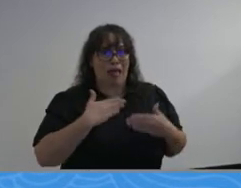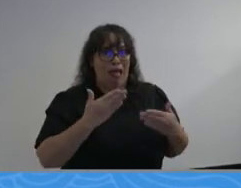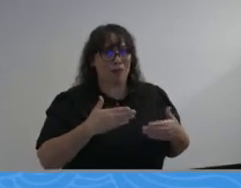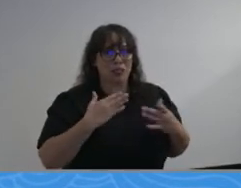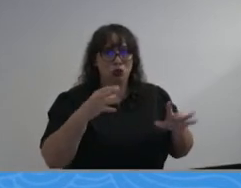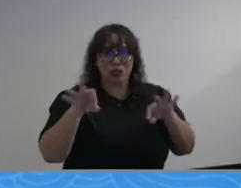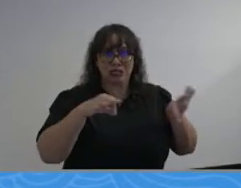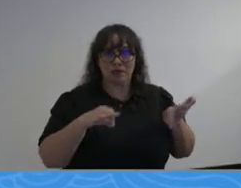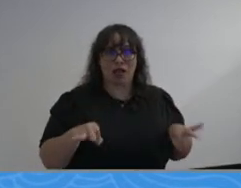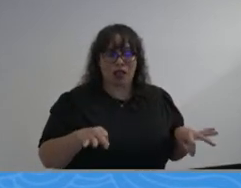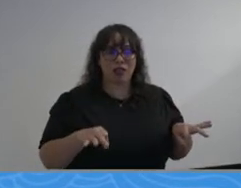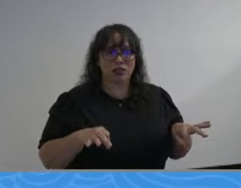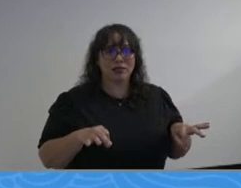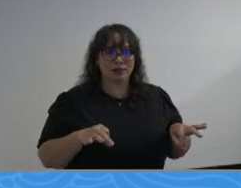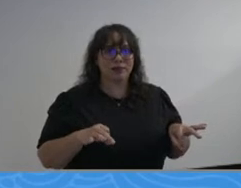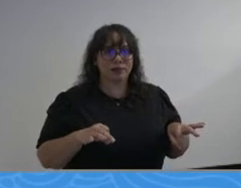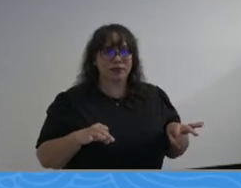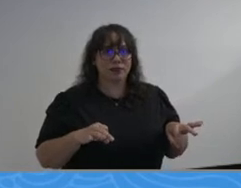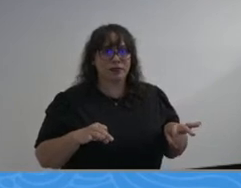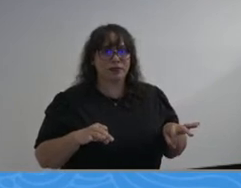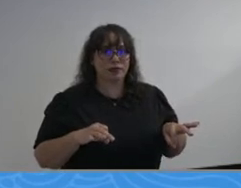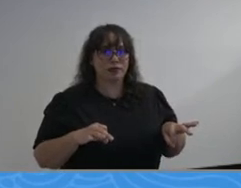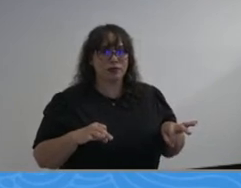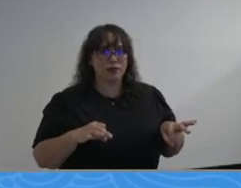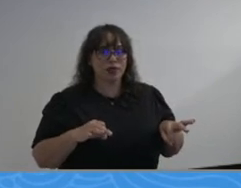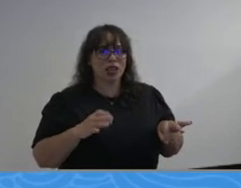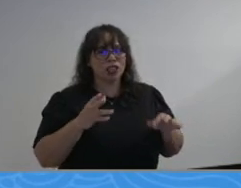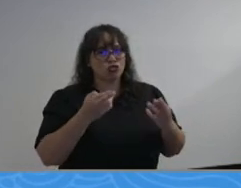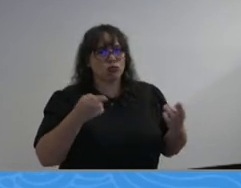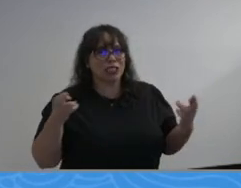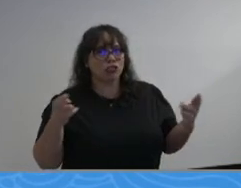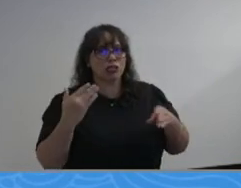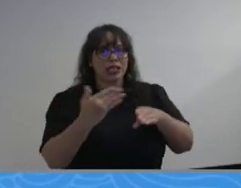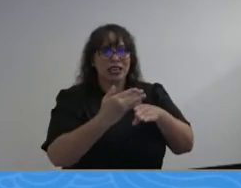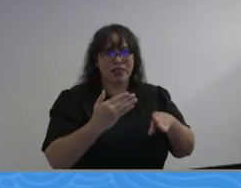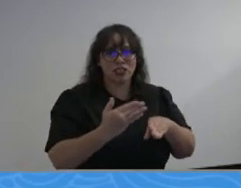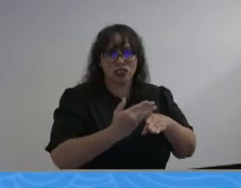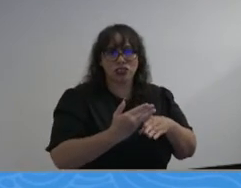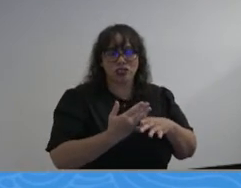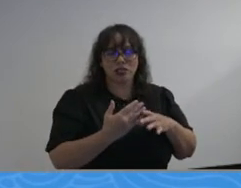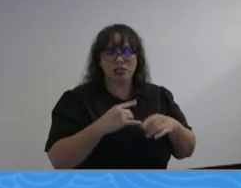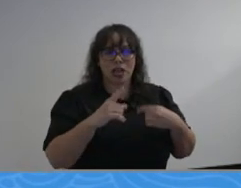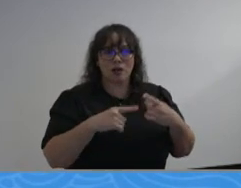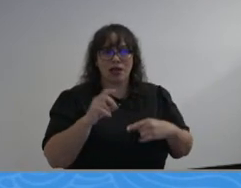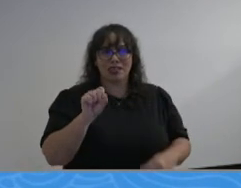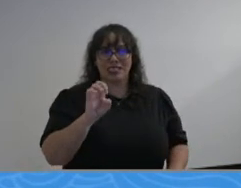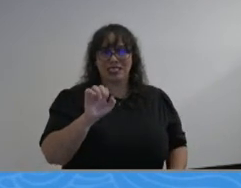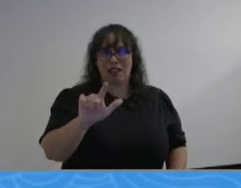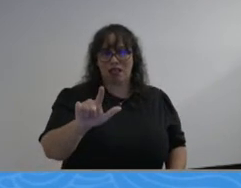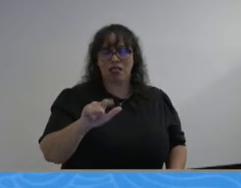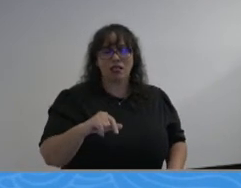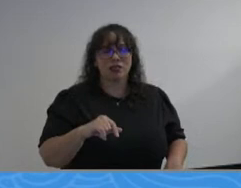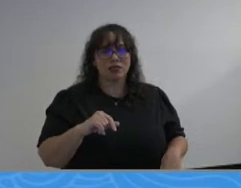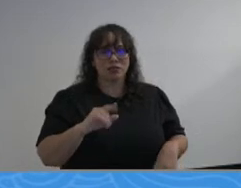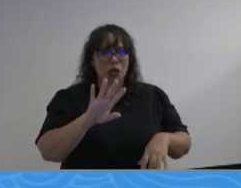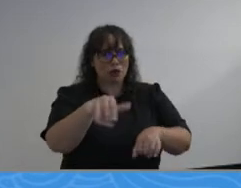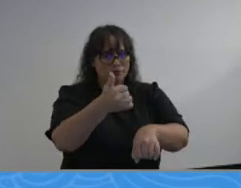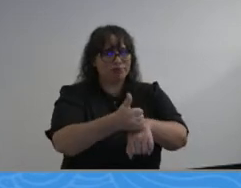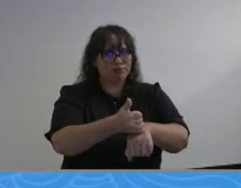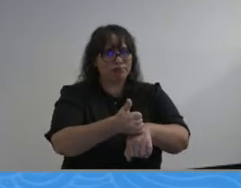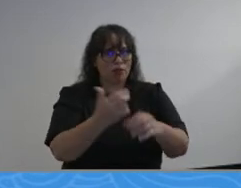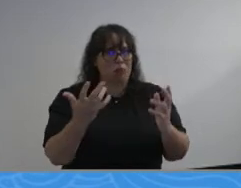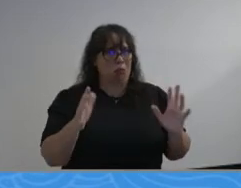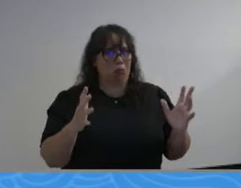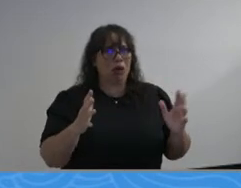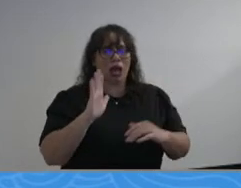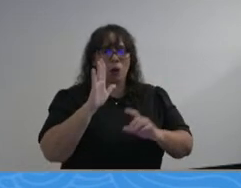to explain what those resources and interventions are regarding SEL that we have put in place and that